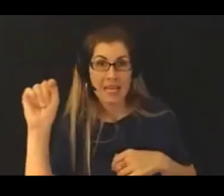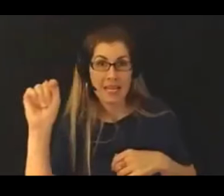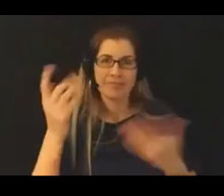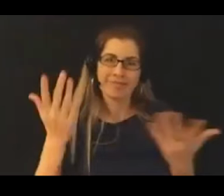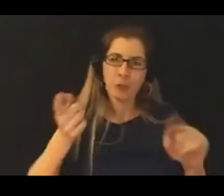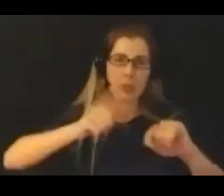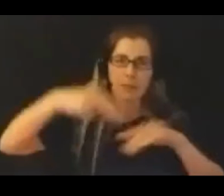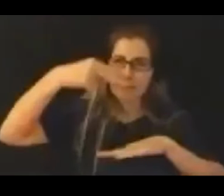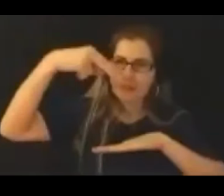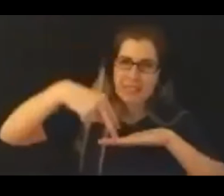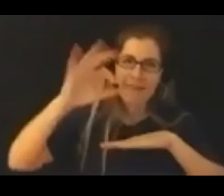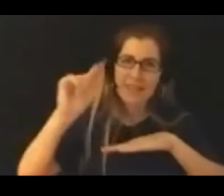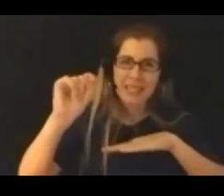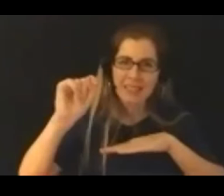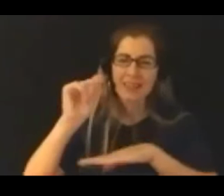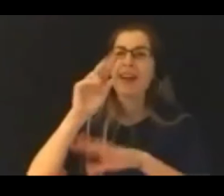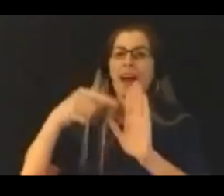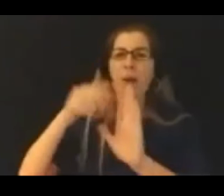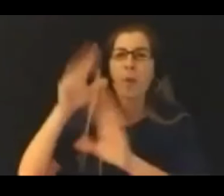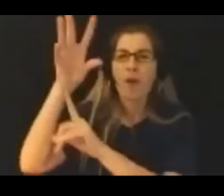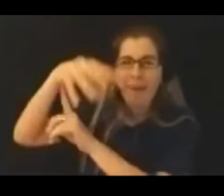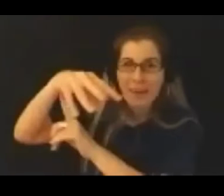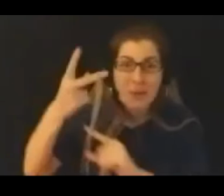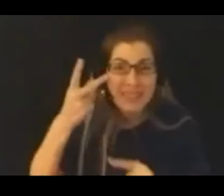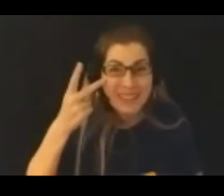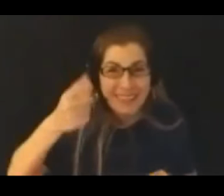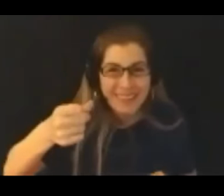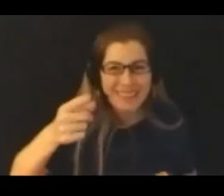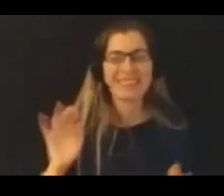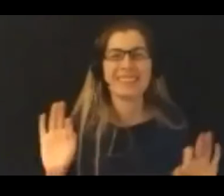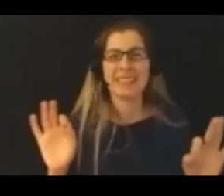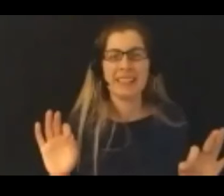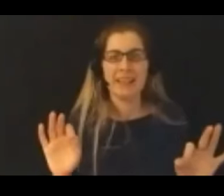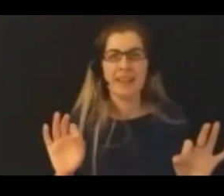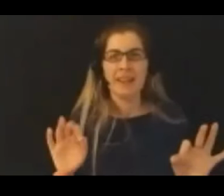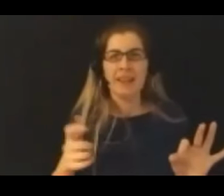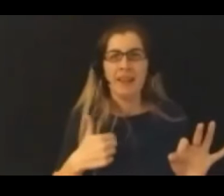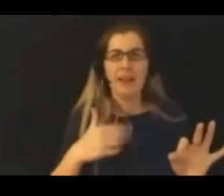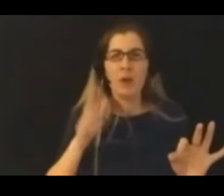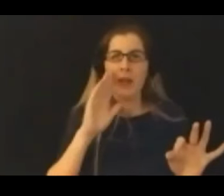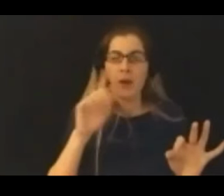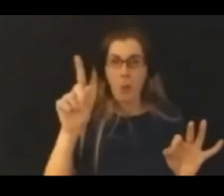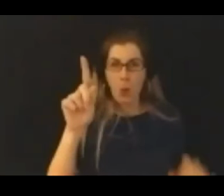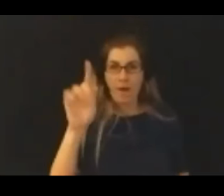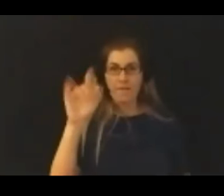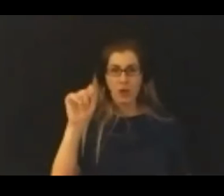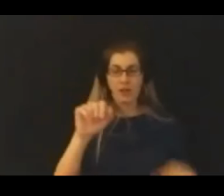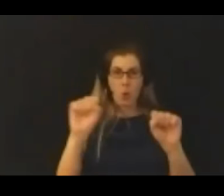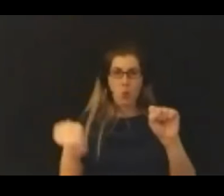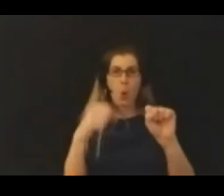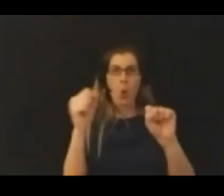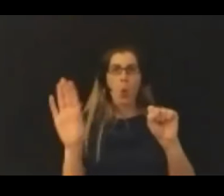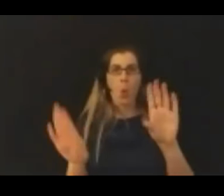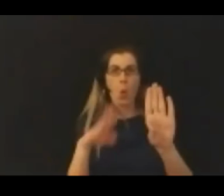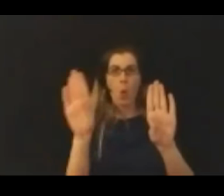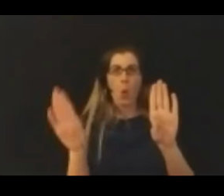my feet. I'm going to scooch so you can see. There's my toesies. So I'm just going to take one foot out and roll it around. You can